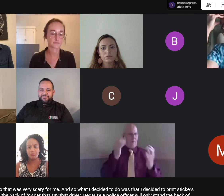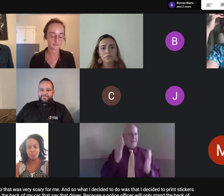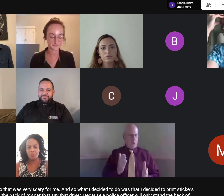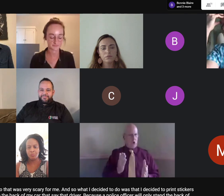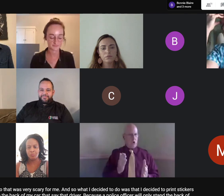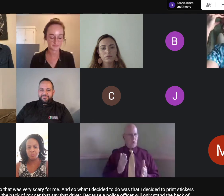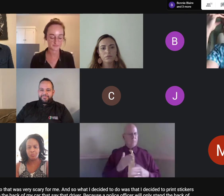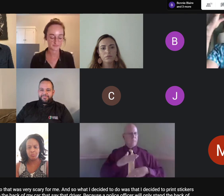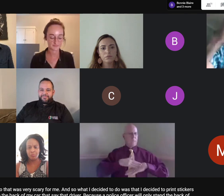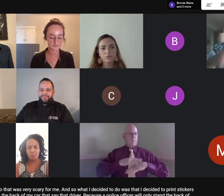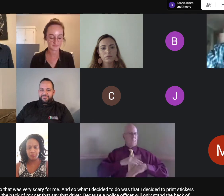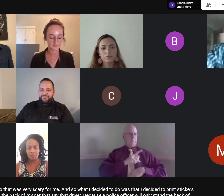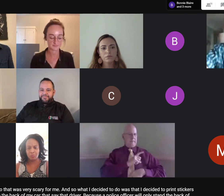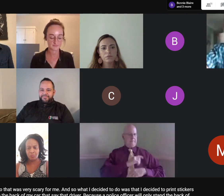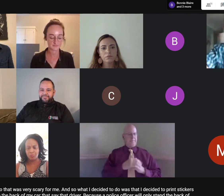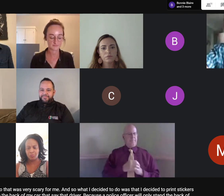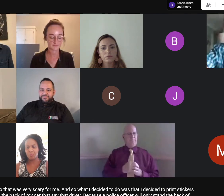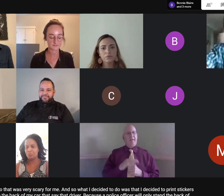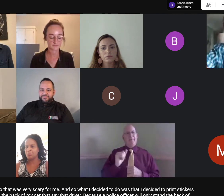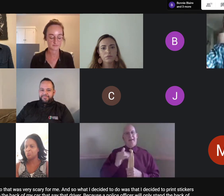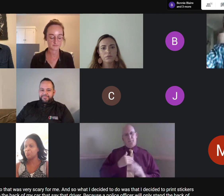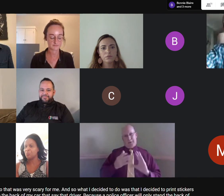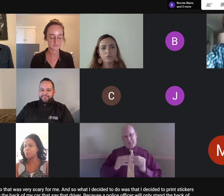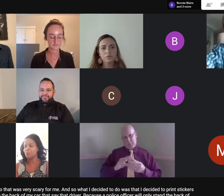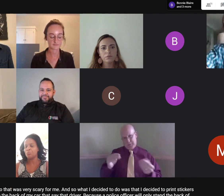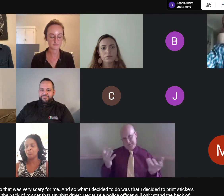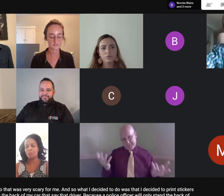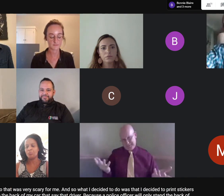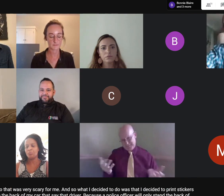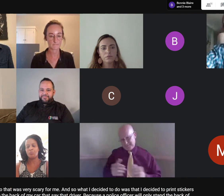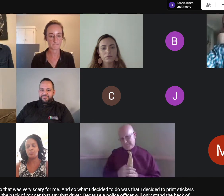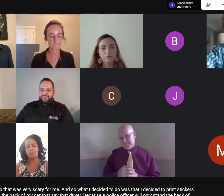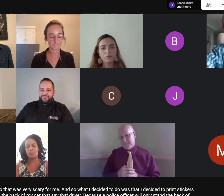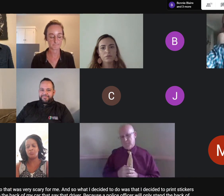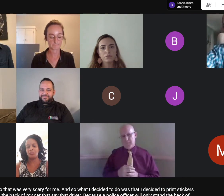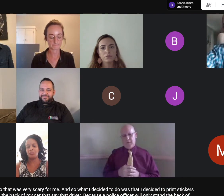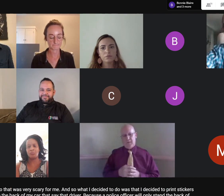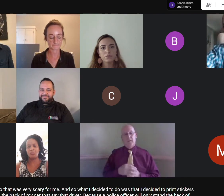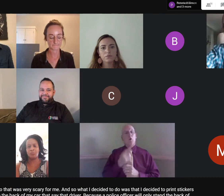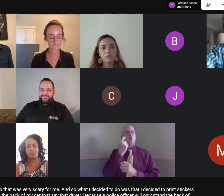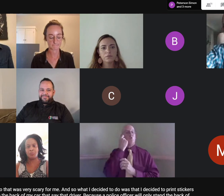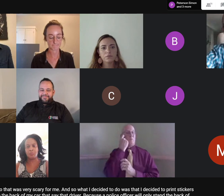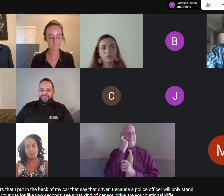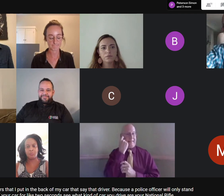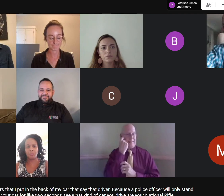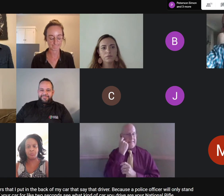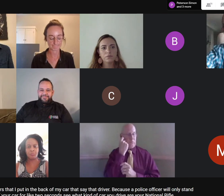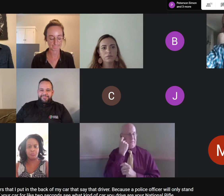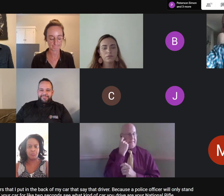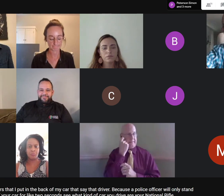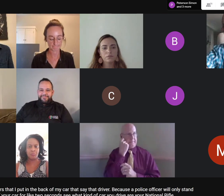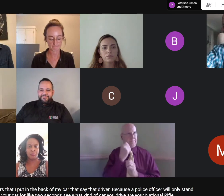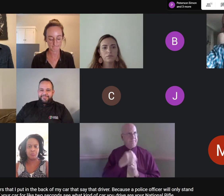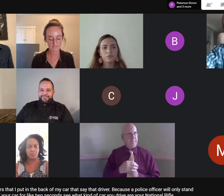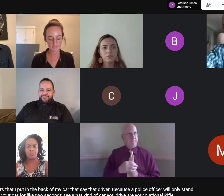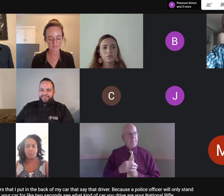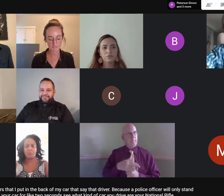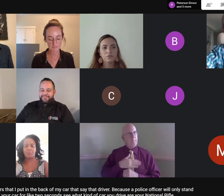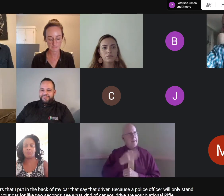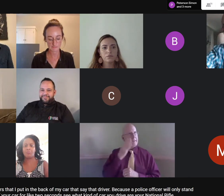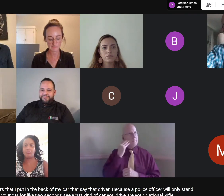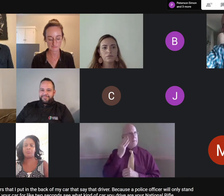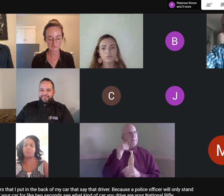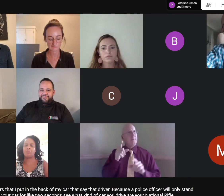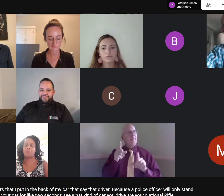And that was my second disability story. And then most recently, I think that my experience as a person